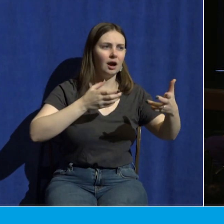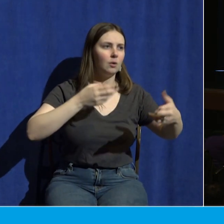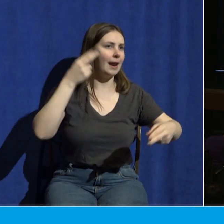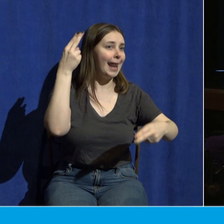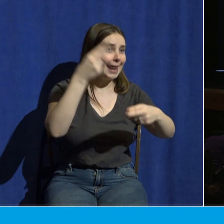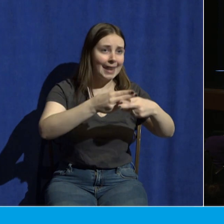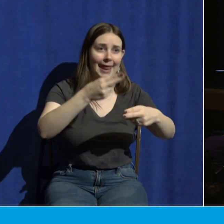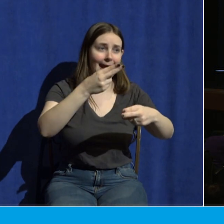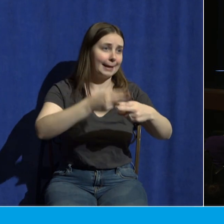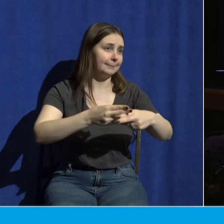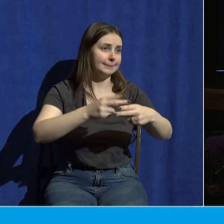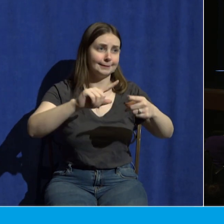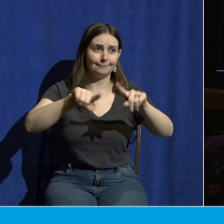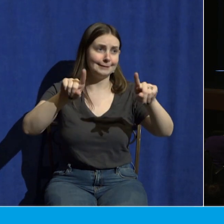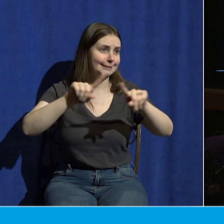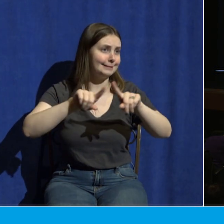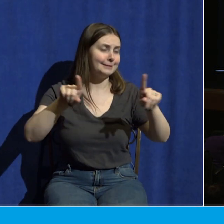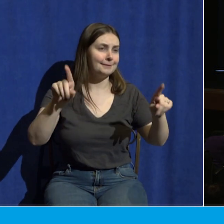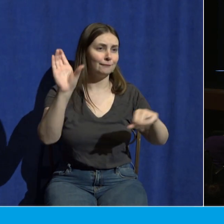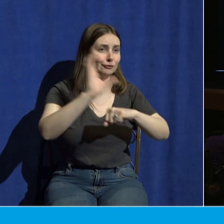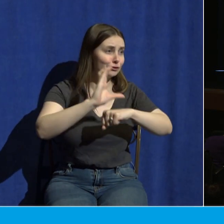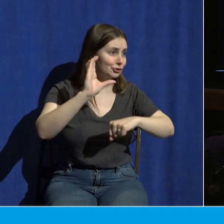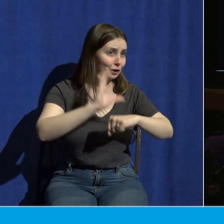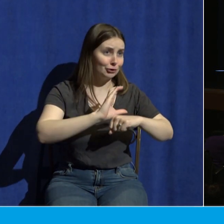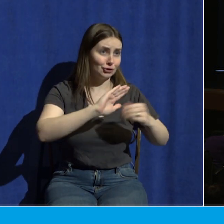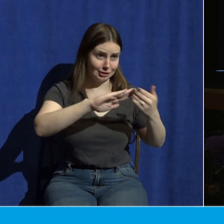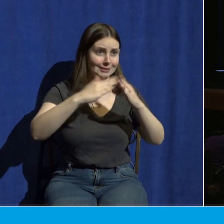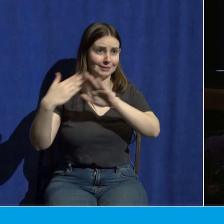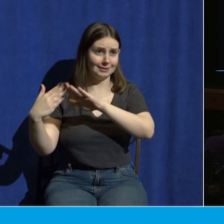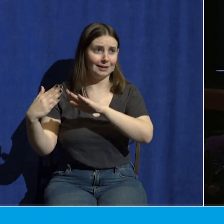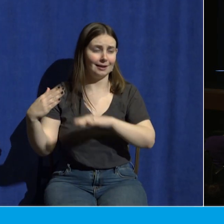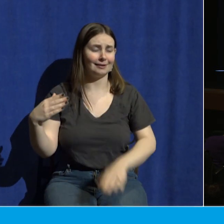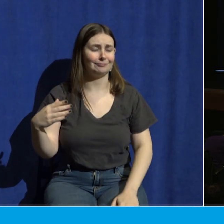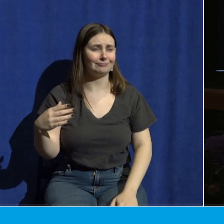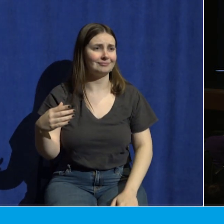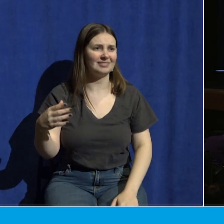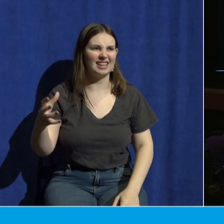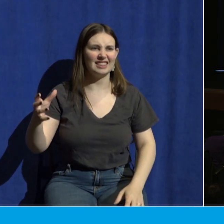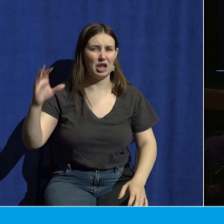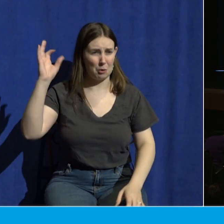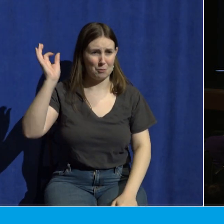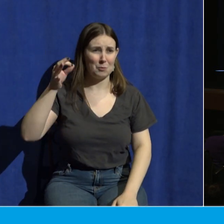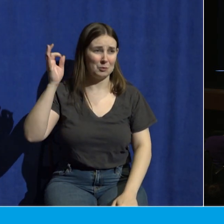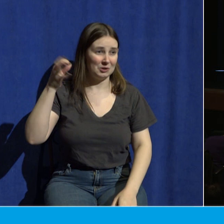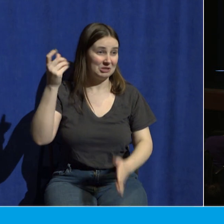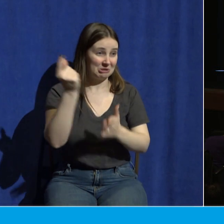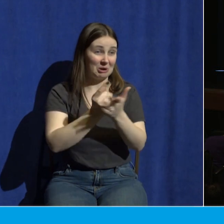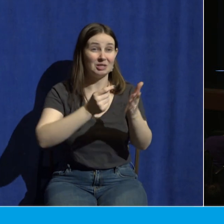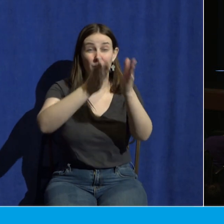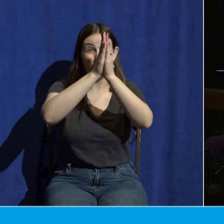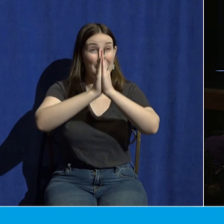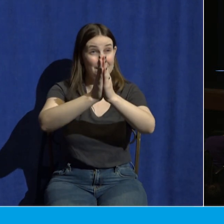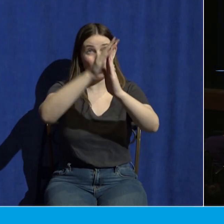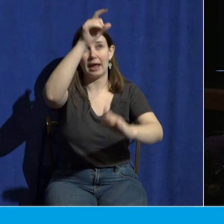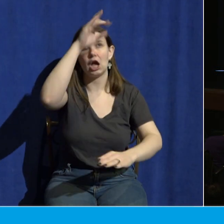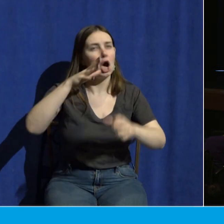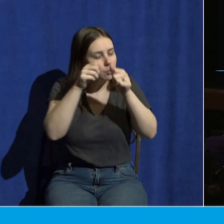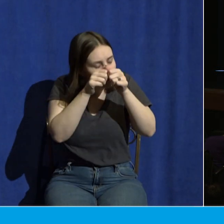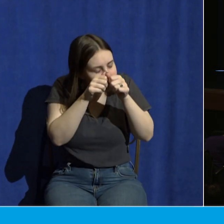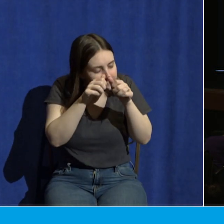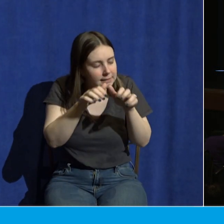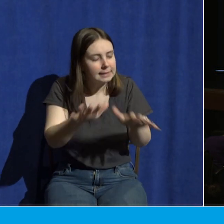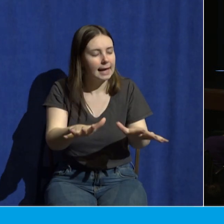out names of different churches all across this room that are preaching the gospel, that we pray God will